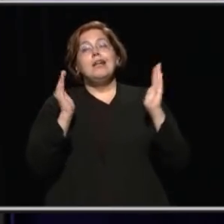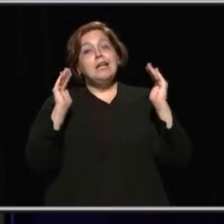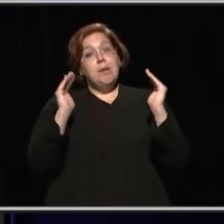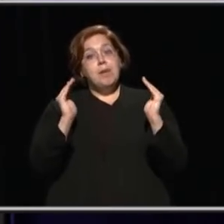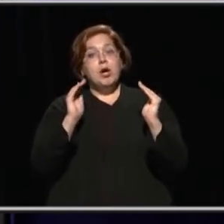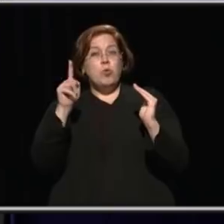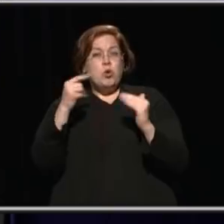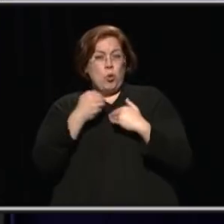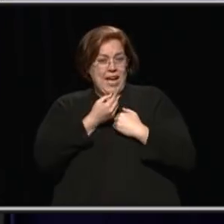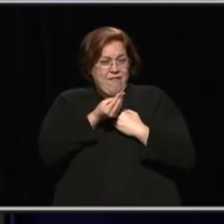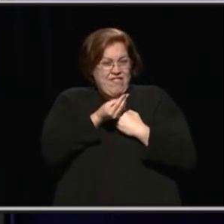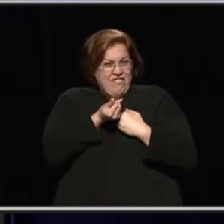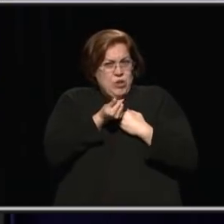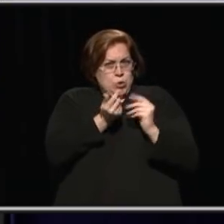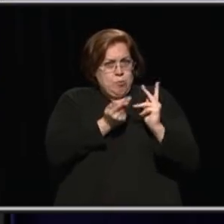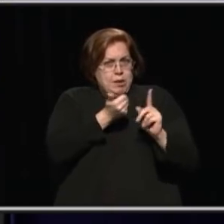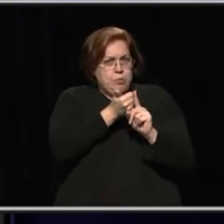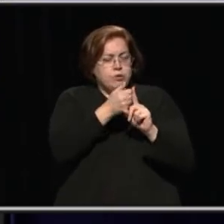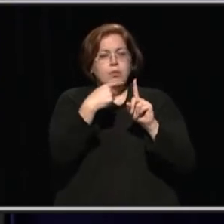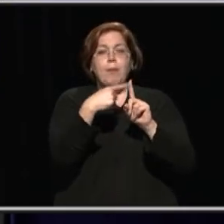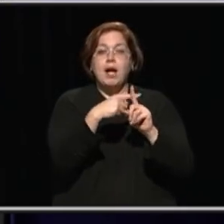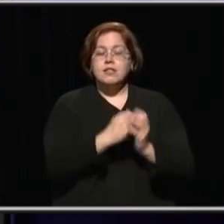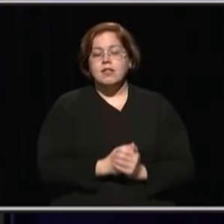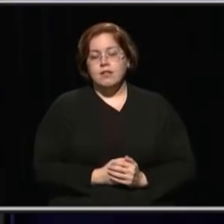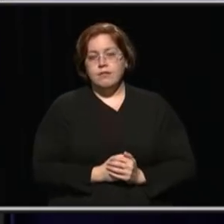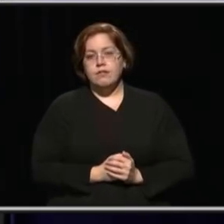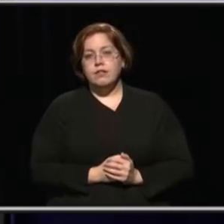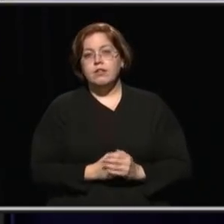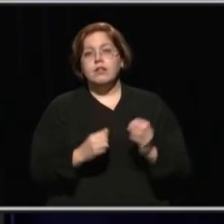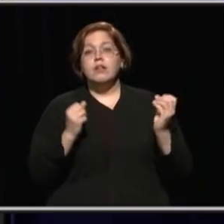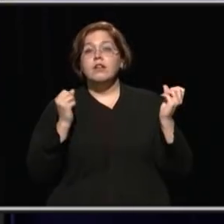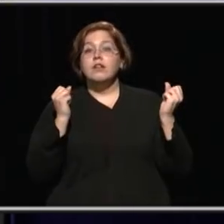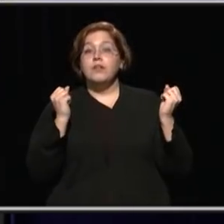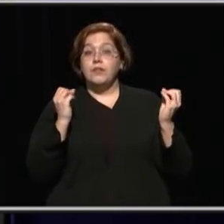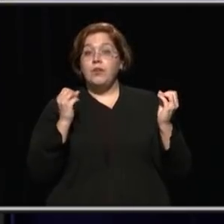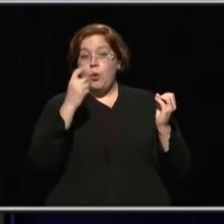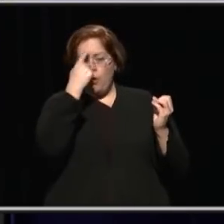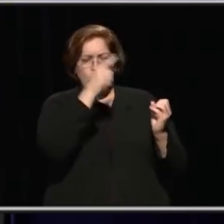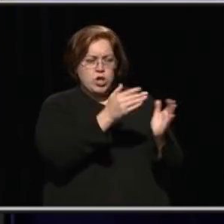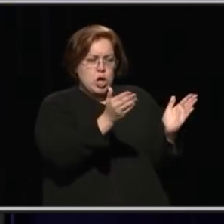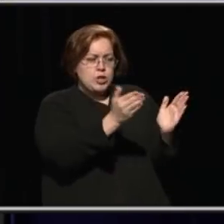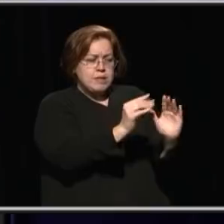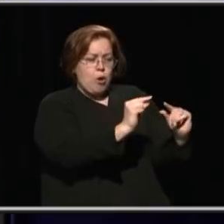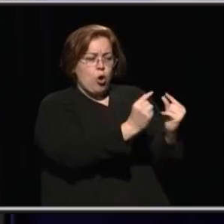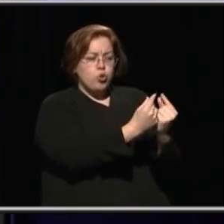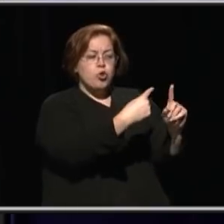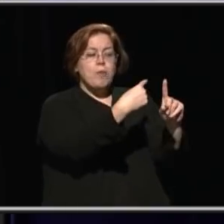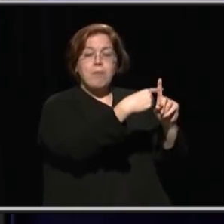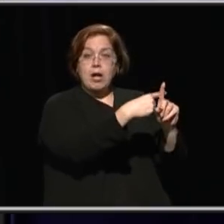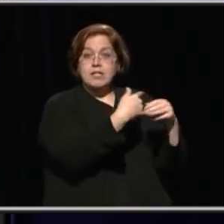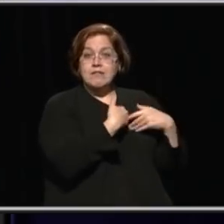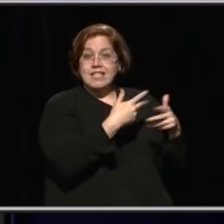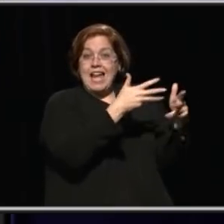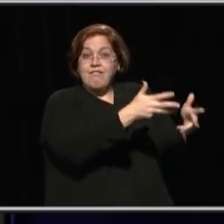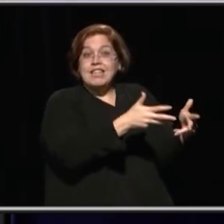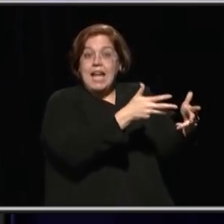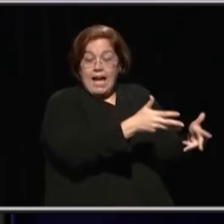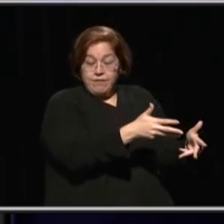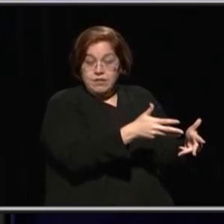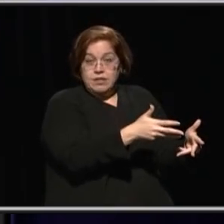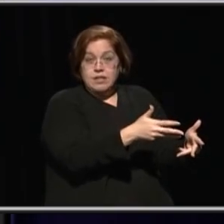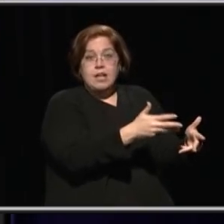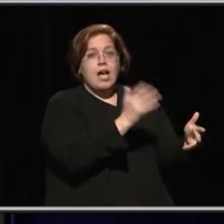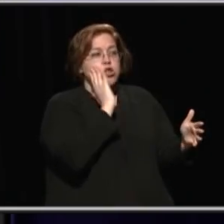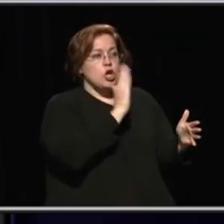you just have a few positives. So they've got, for their small group of positives that they have left, they're going to be